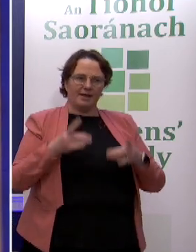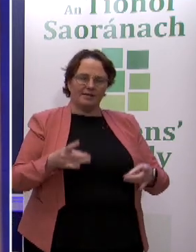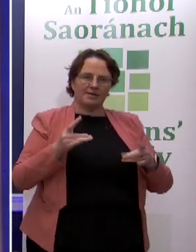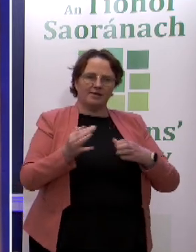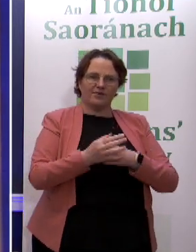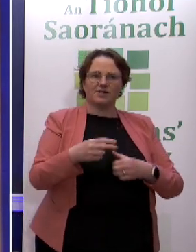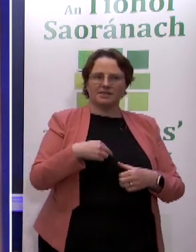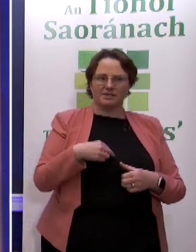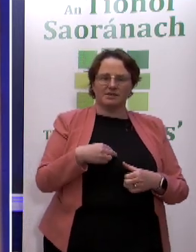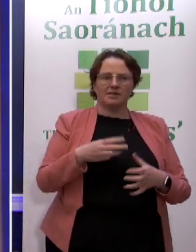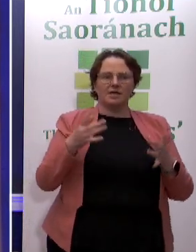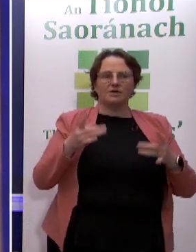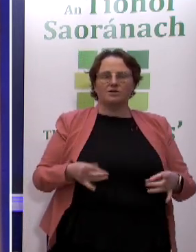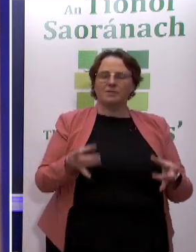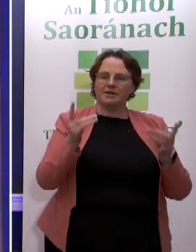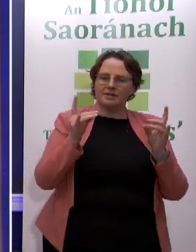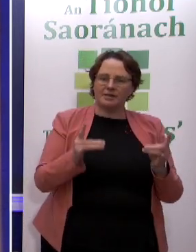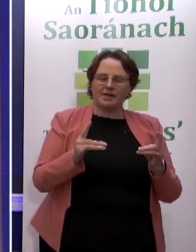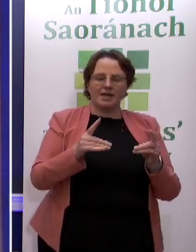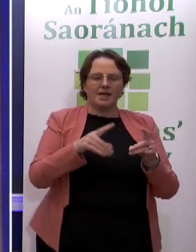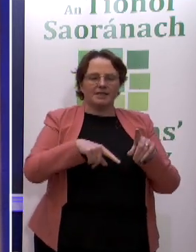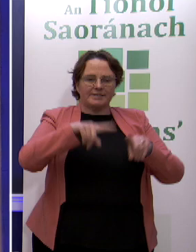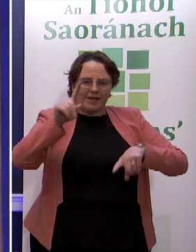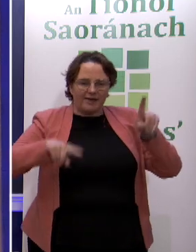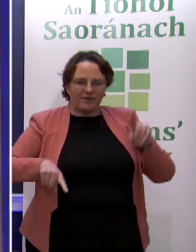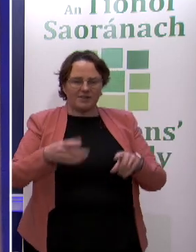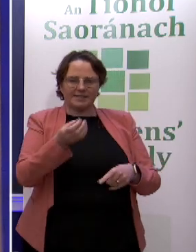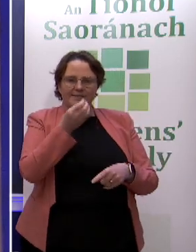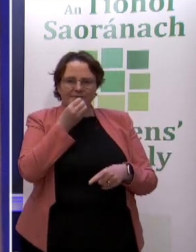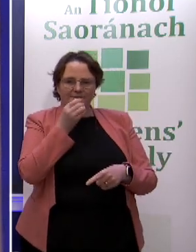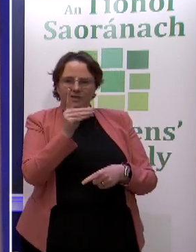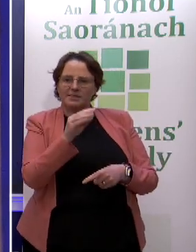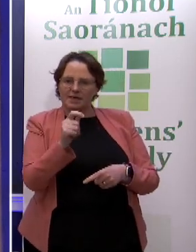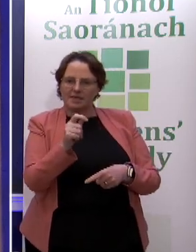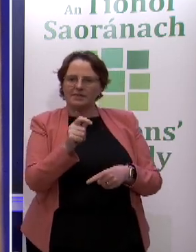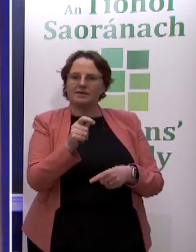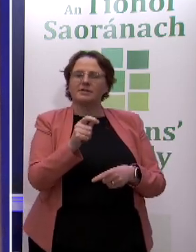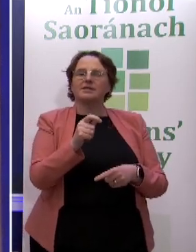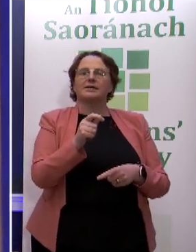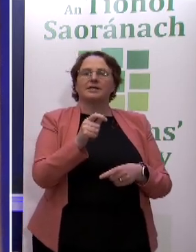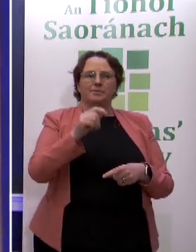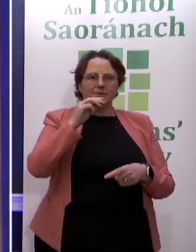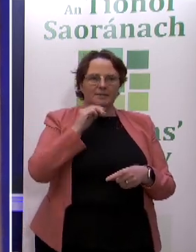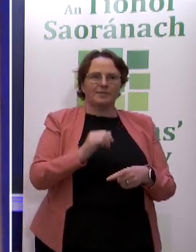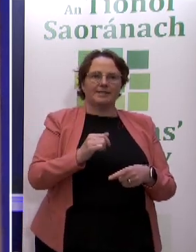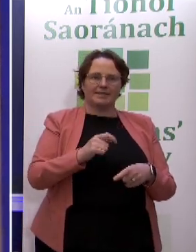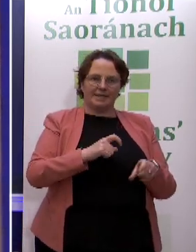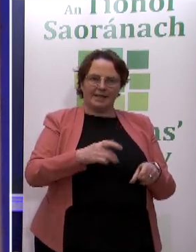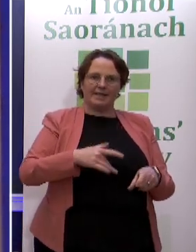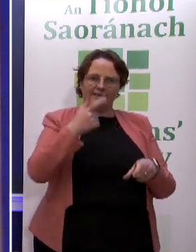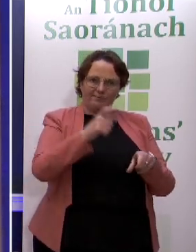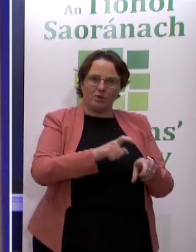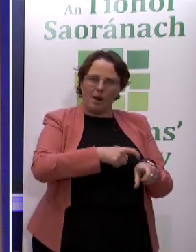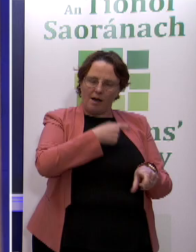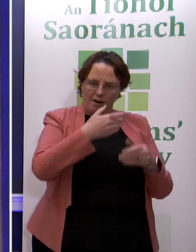health again, is that a diverse diet has been associated with extended longevity, so